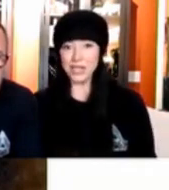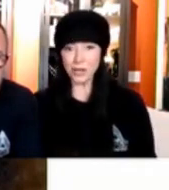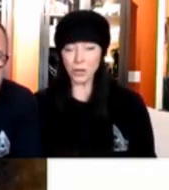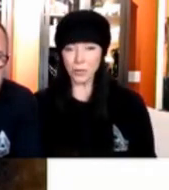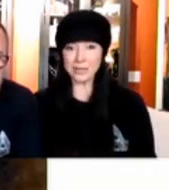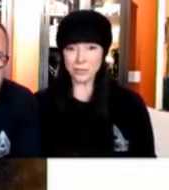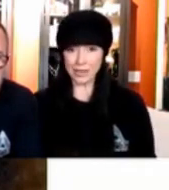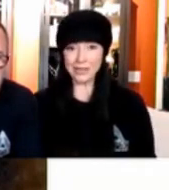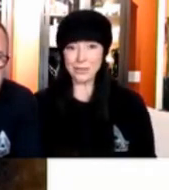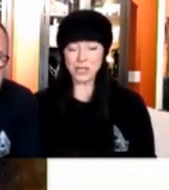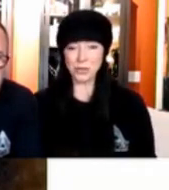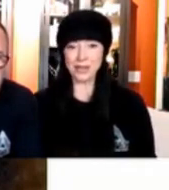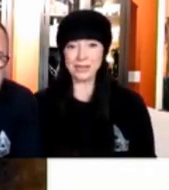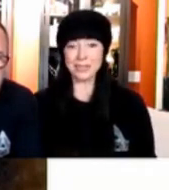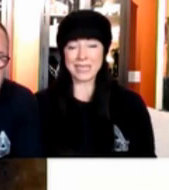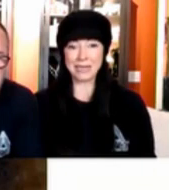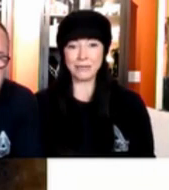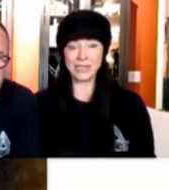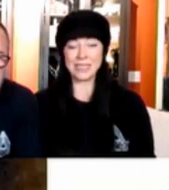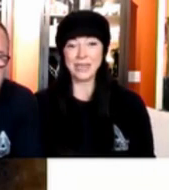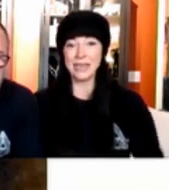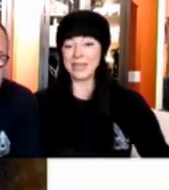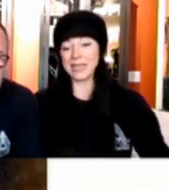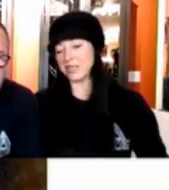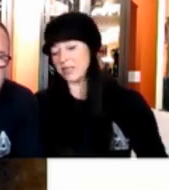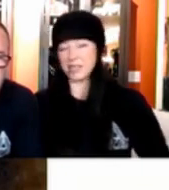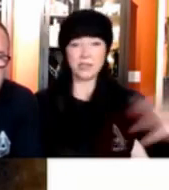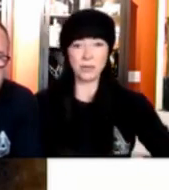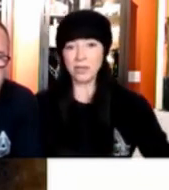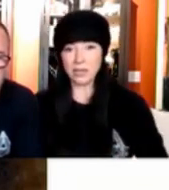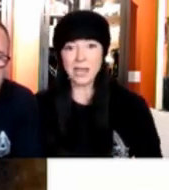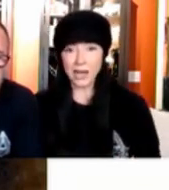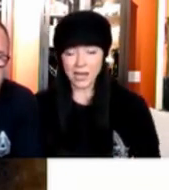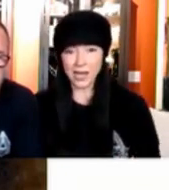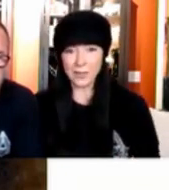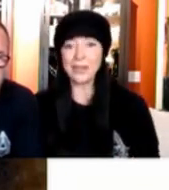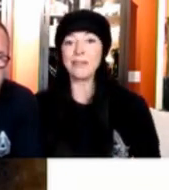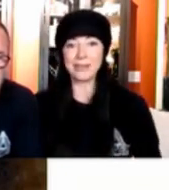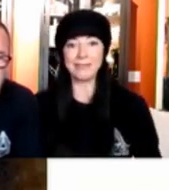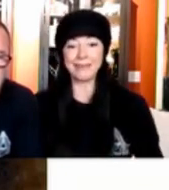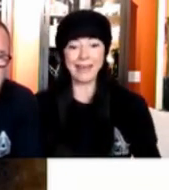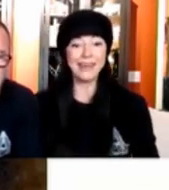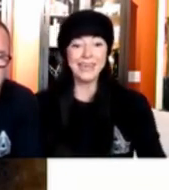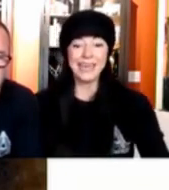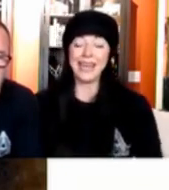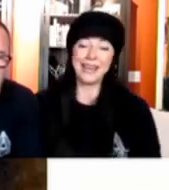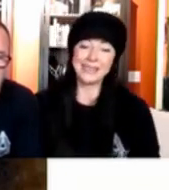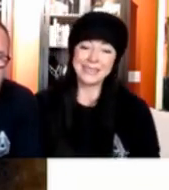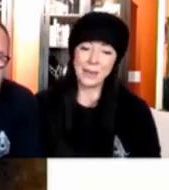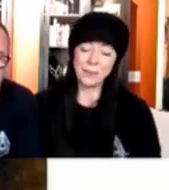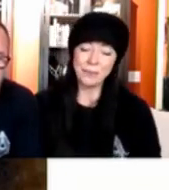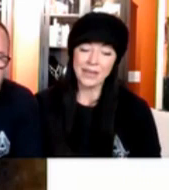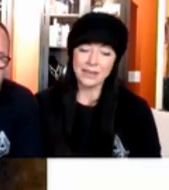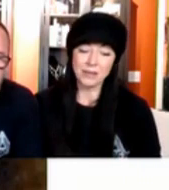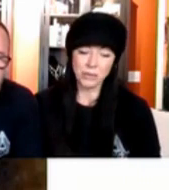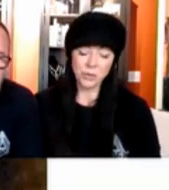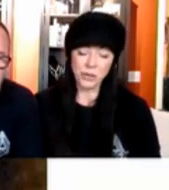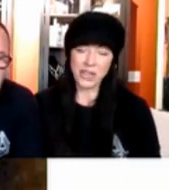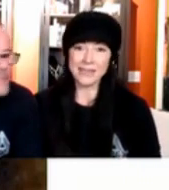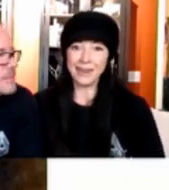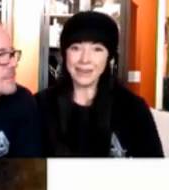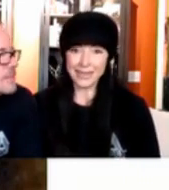after the younger ones, right? And make sure that they're safe and they get to the dinner table on time and everything like that. And the